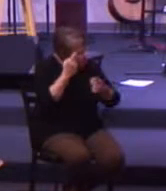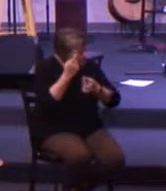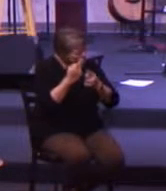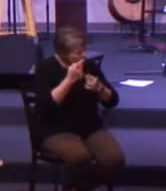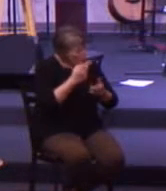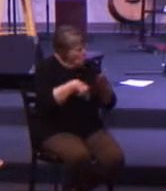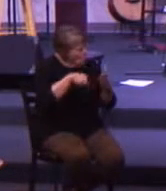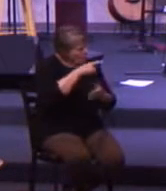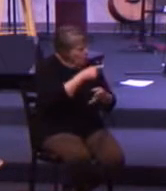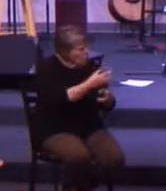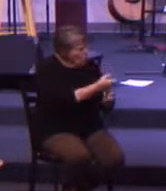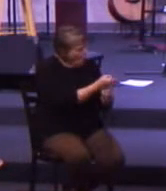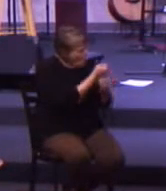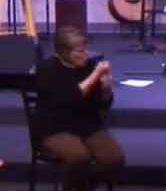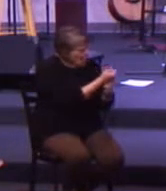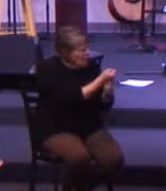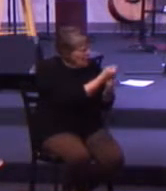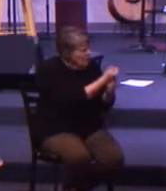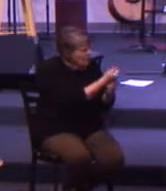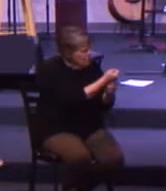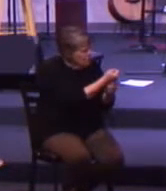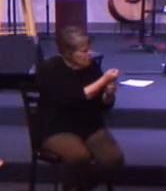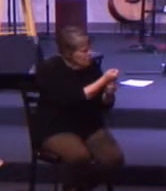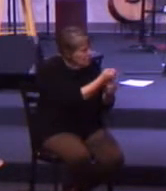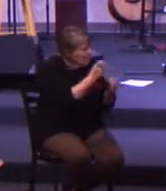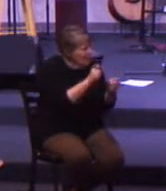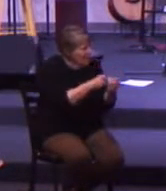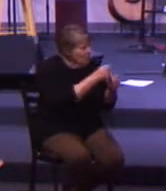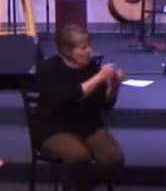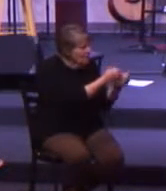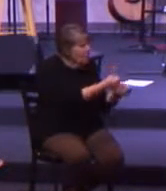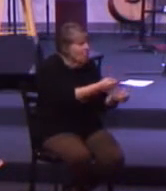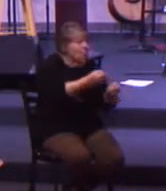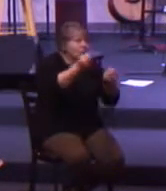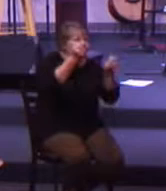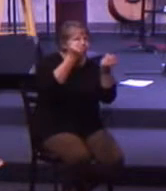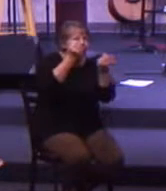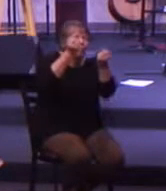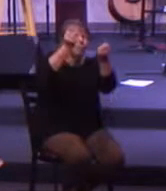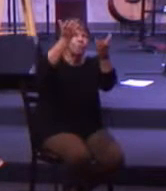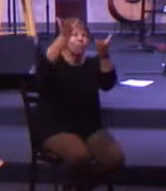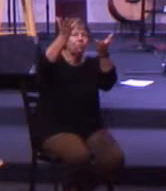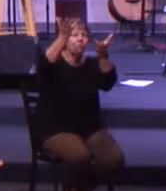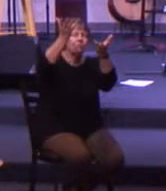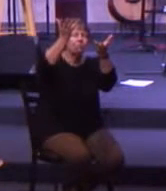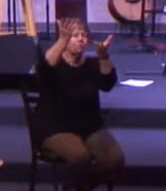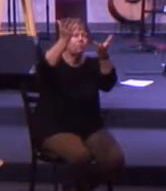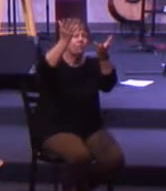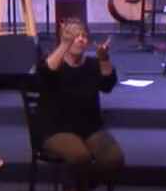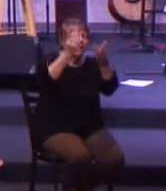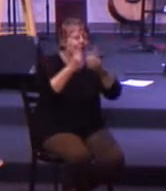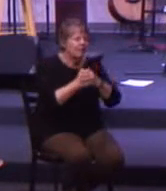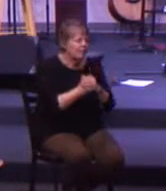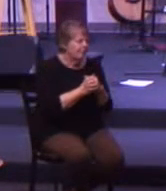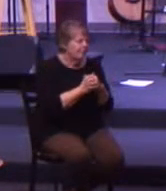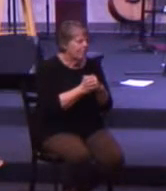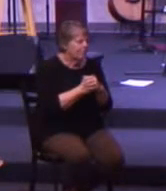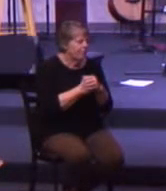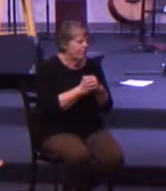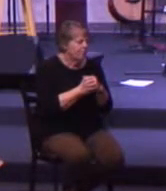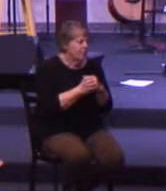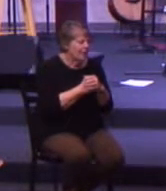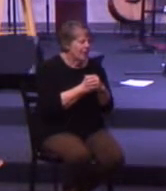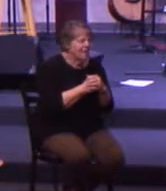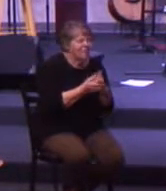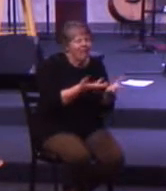But here's the image that I see that we're fighting against. I don't watch boxing or like mixed